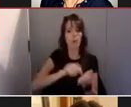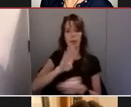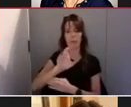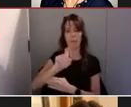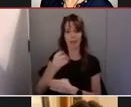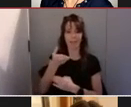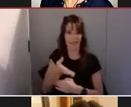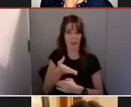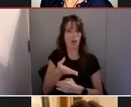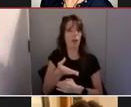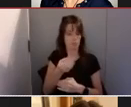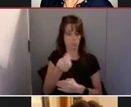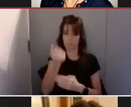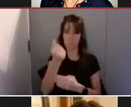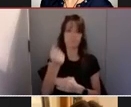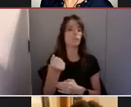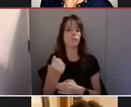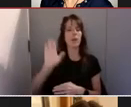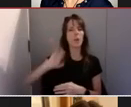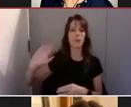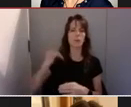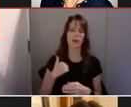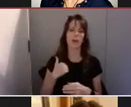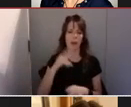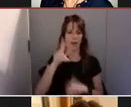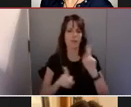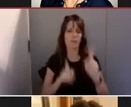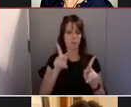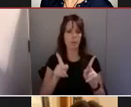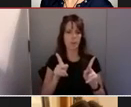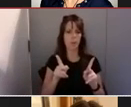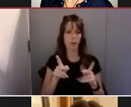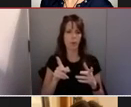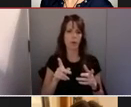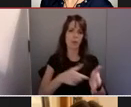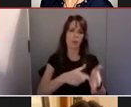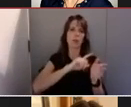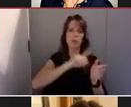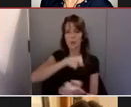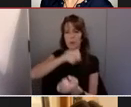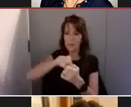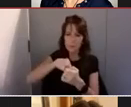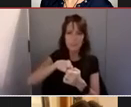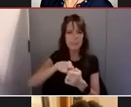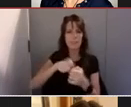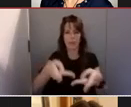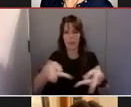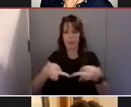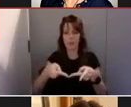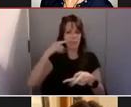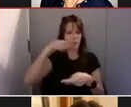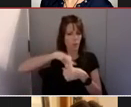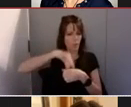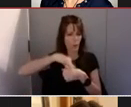there. So we used to have people, they had to go to a very specific polling place, and